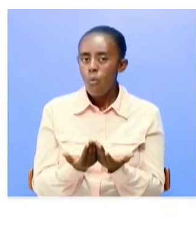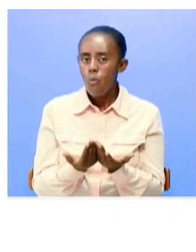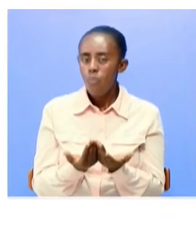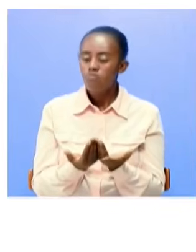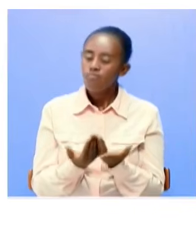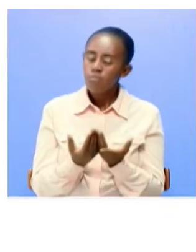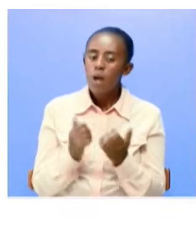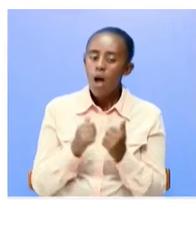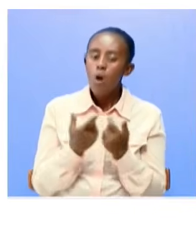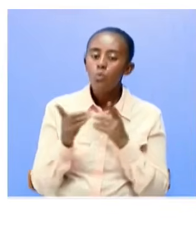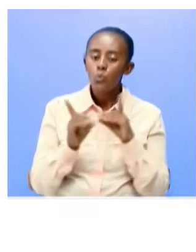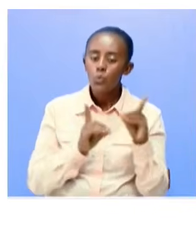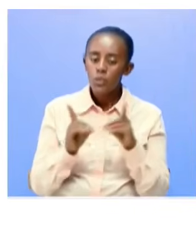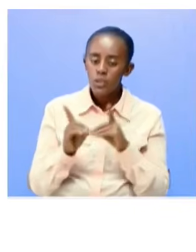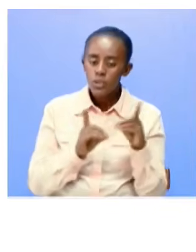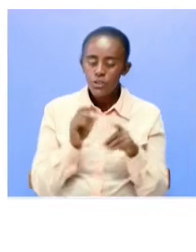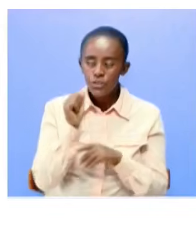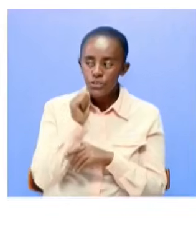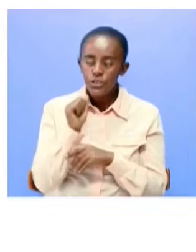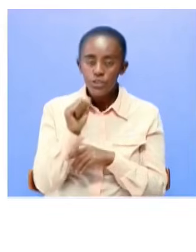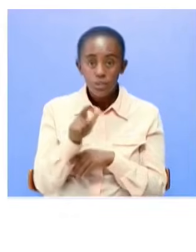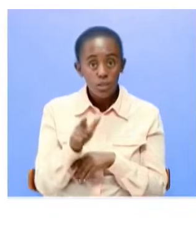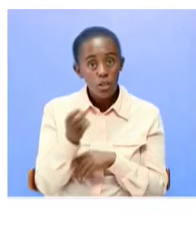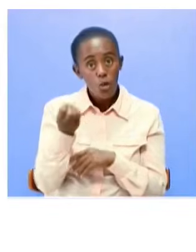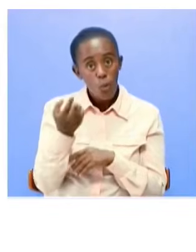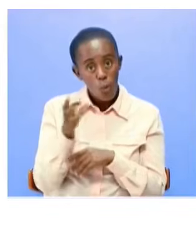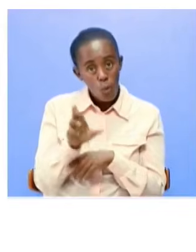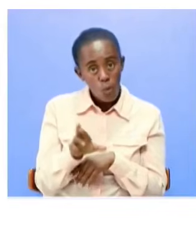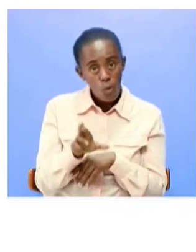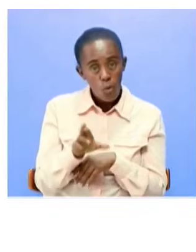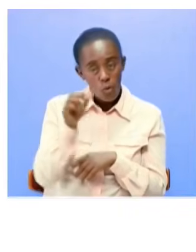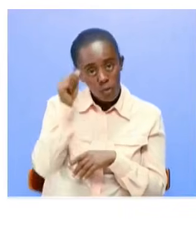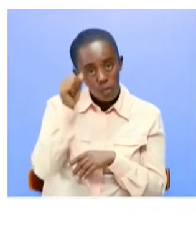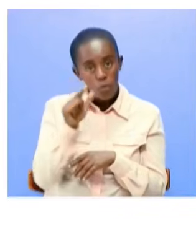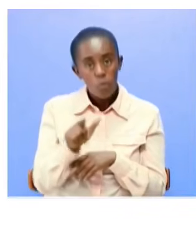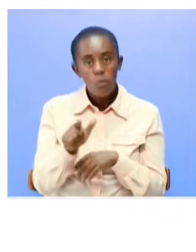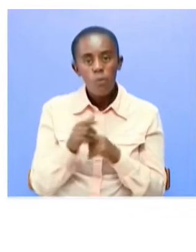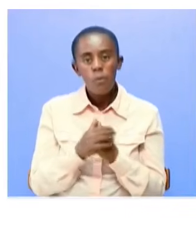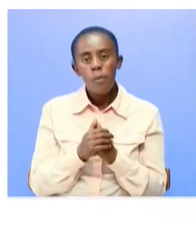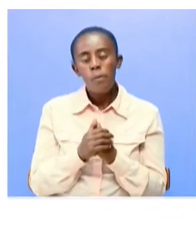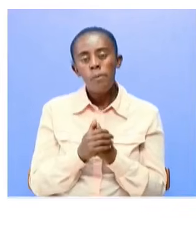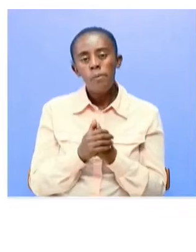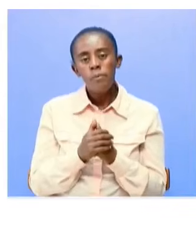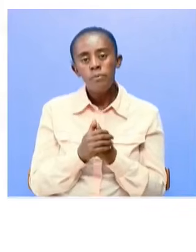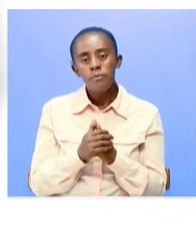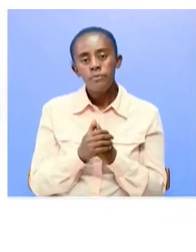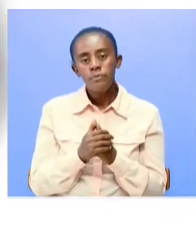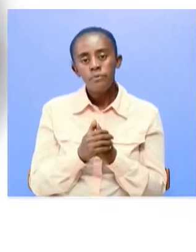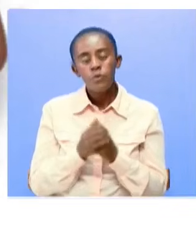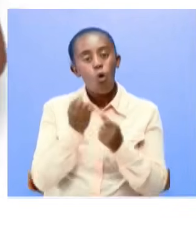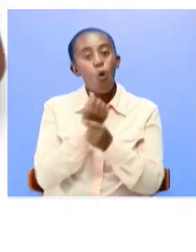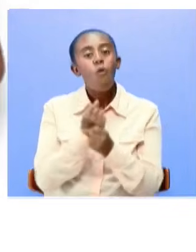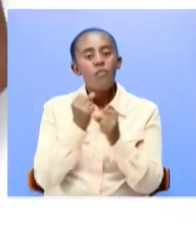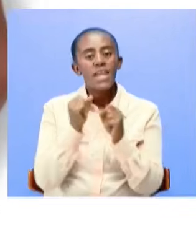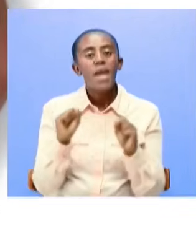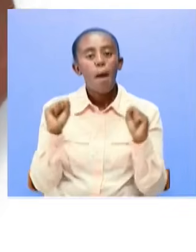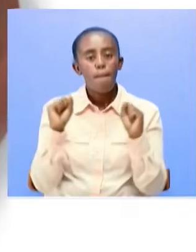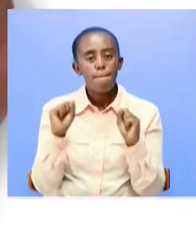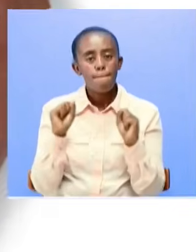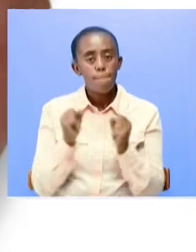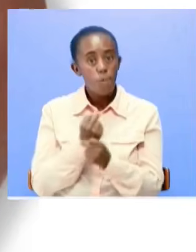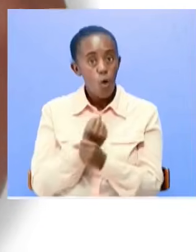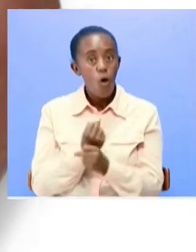did she or he overcome?